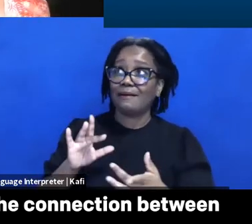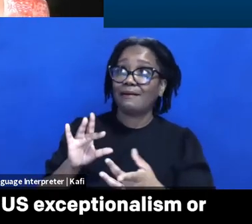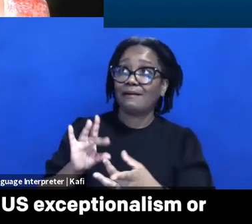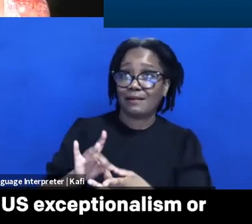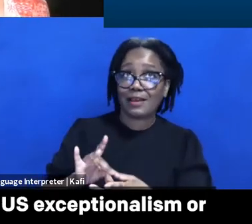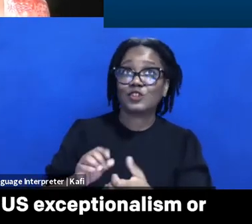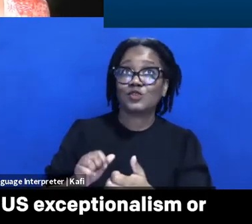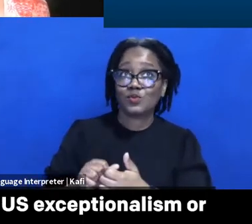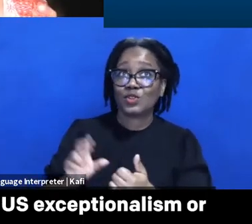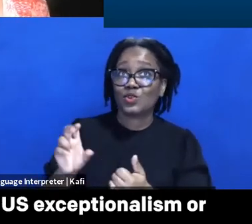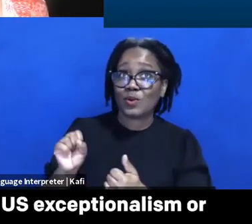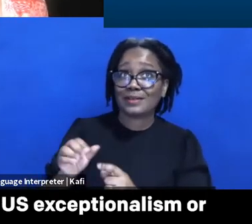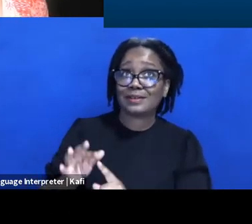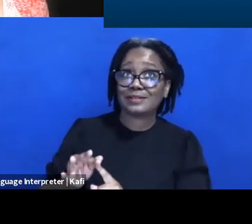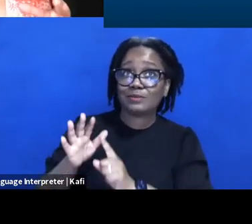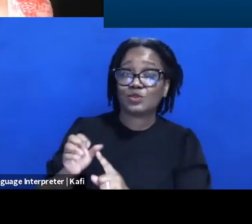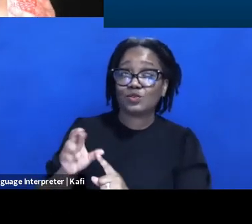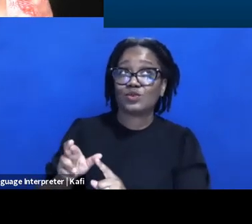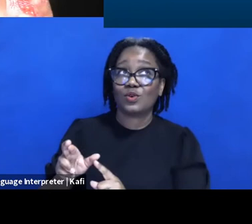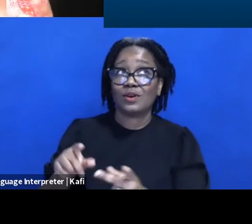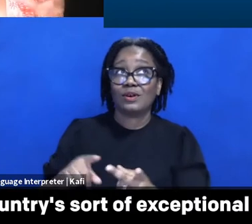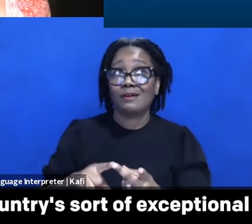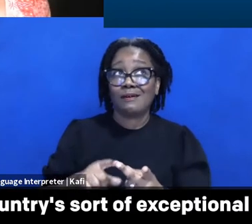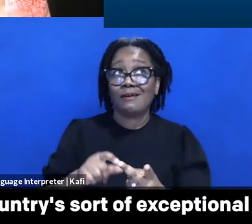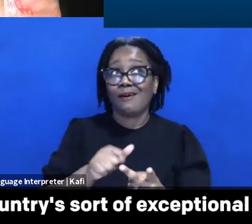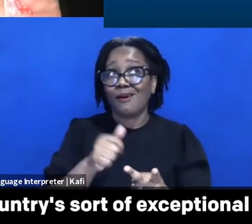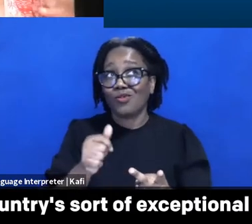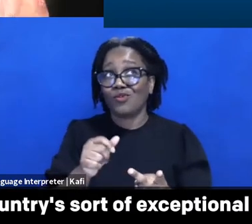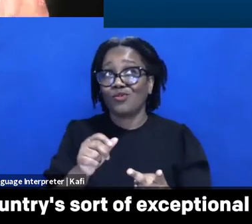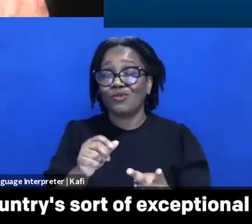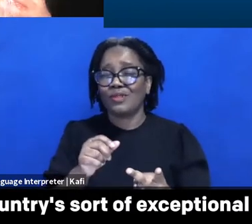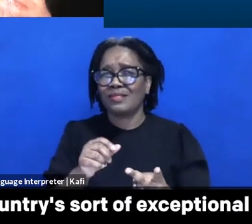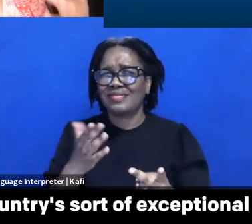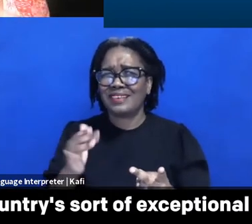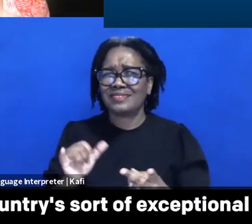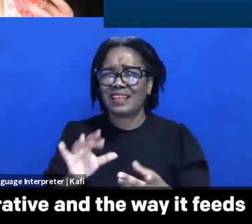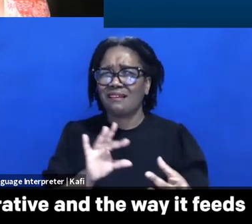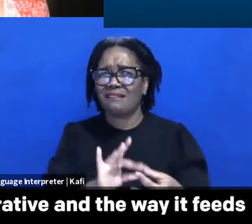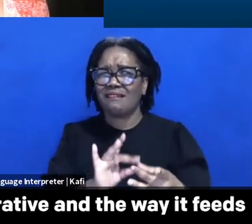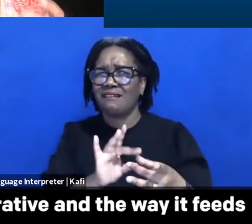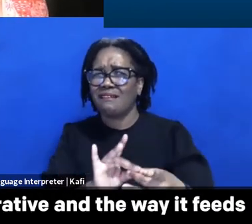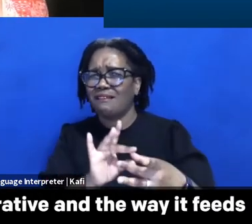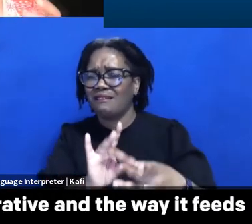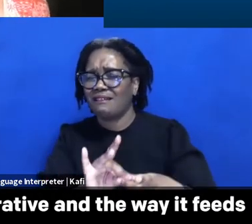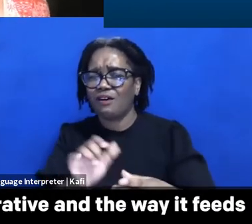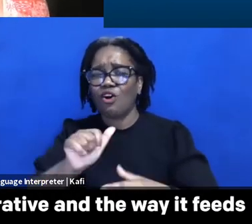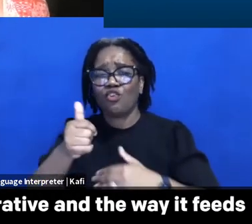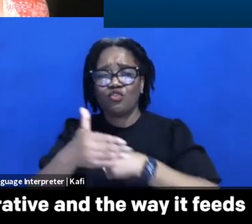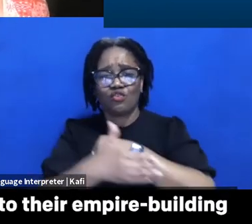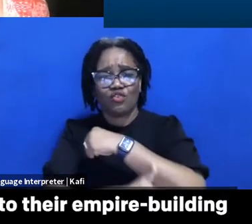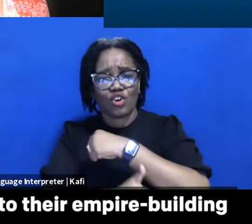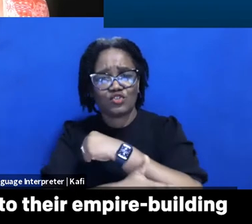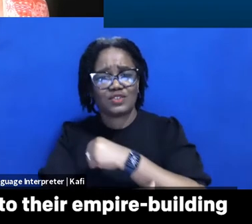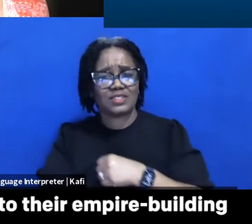between US exceptionalism or a country's sort of exceptional narrative and the way it